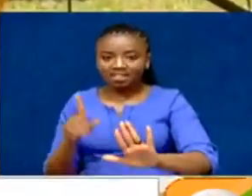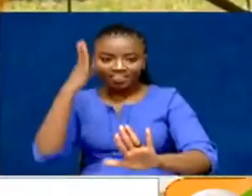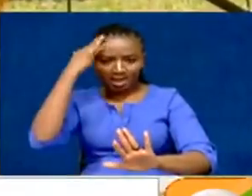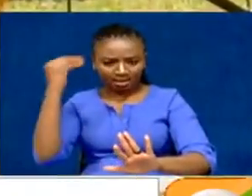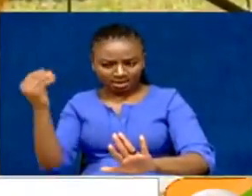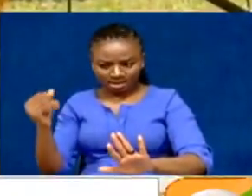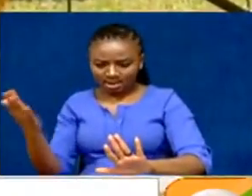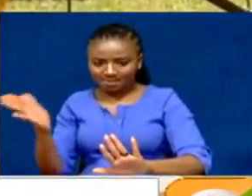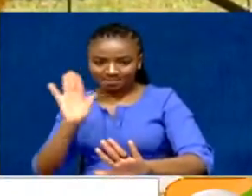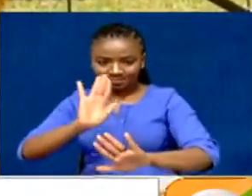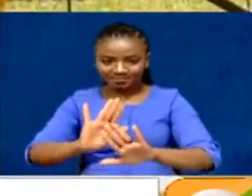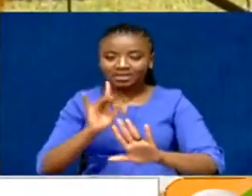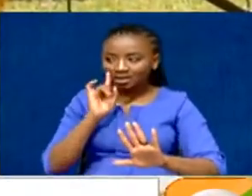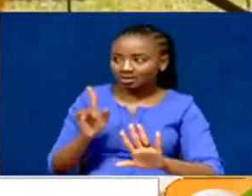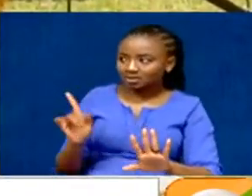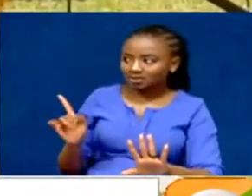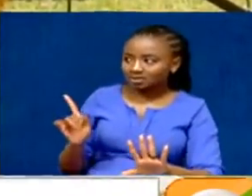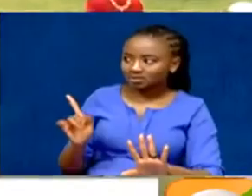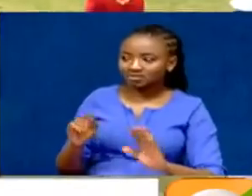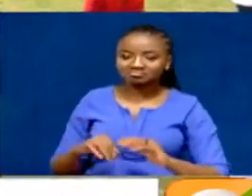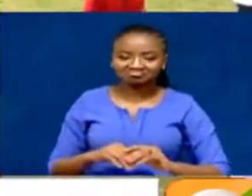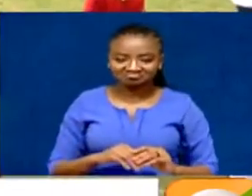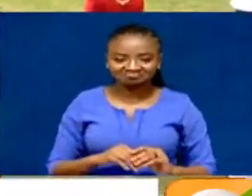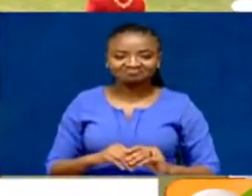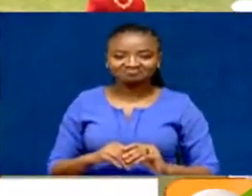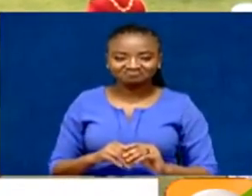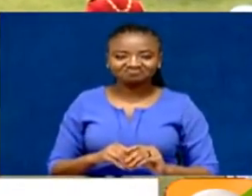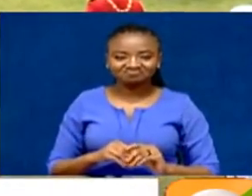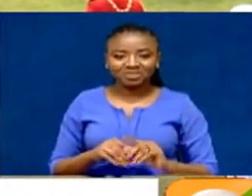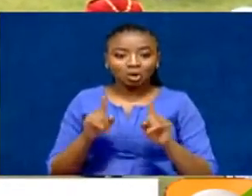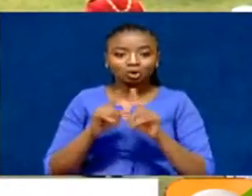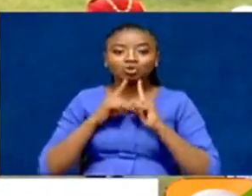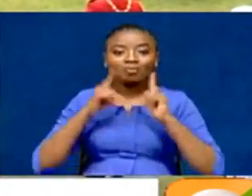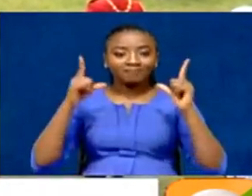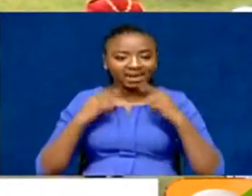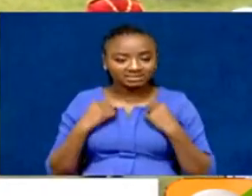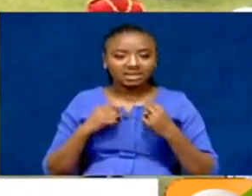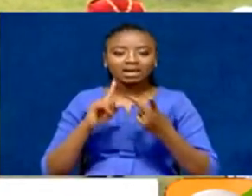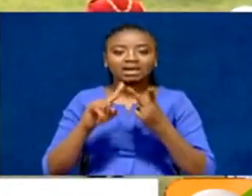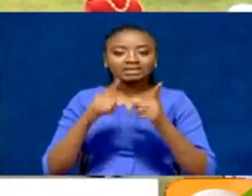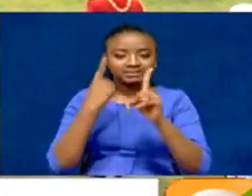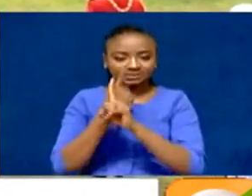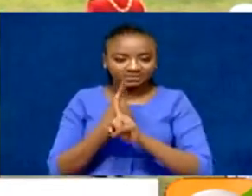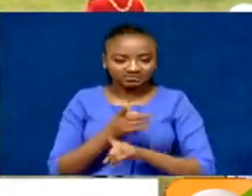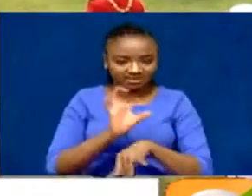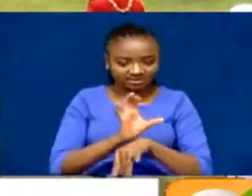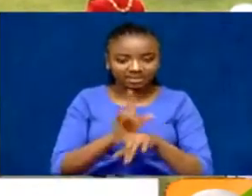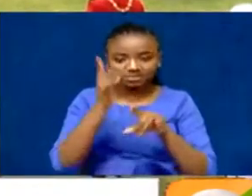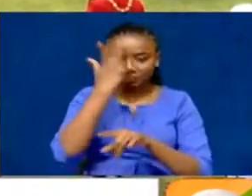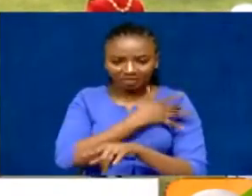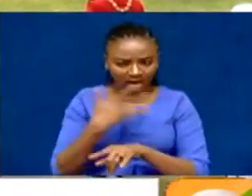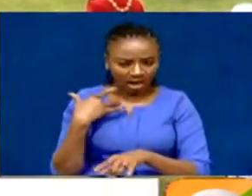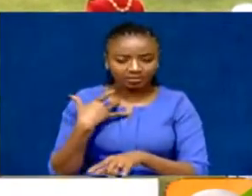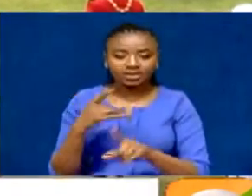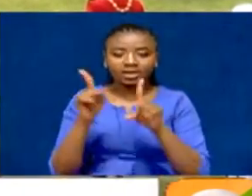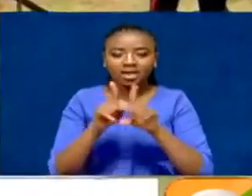colour. A short consecration of the colour followed, where Right Reverend Salusius Mugambi of the Catholic Church, who is in charge